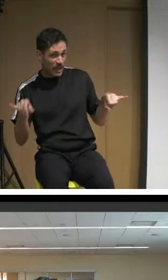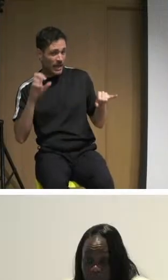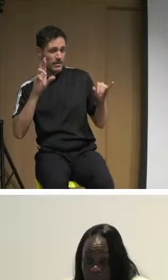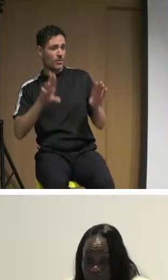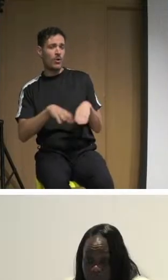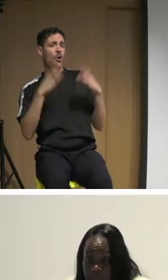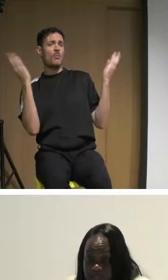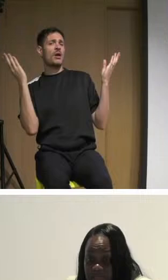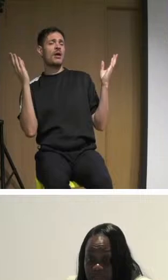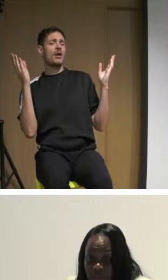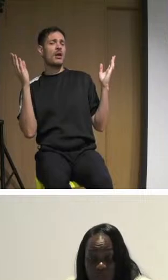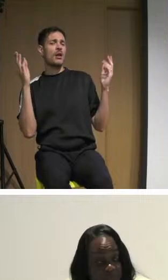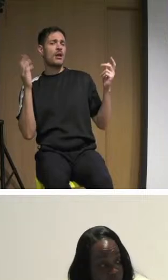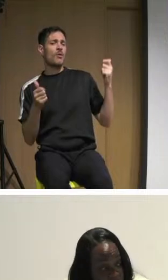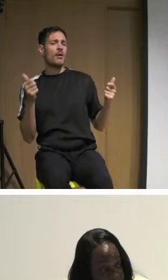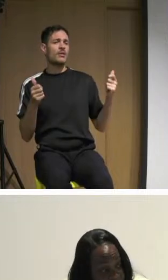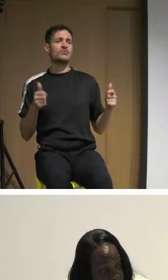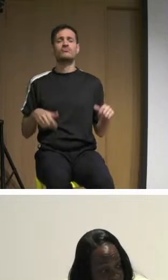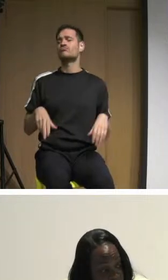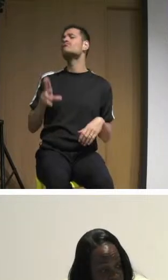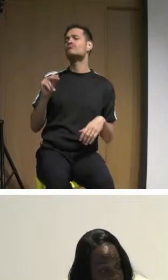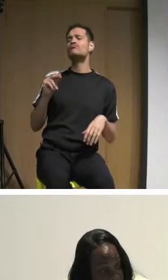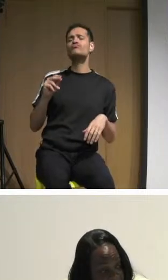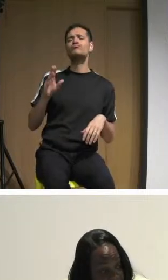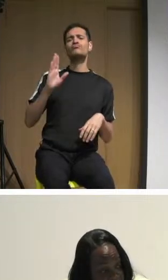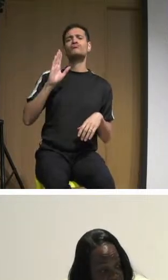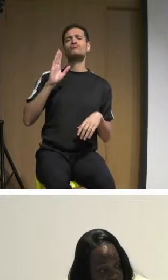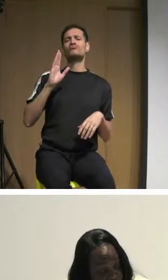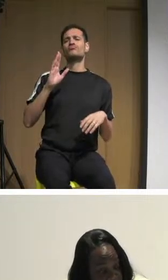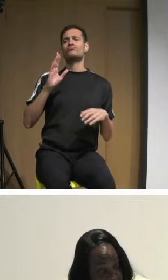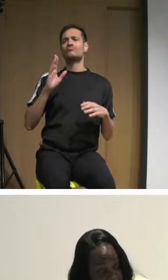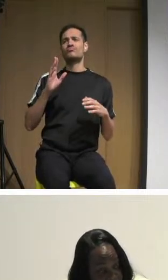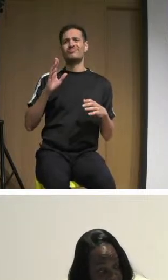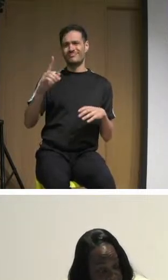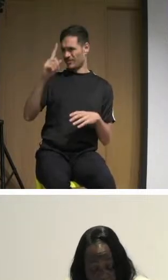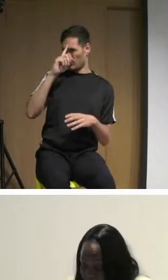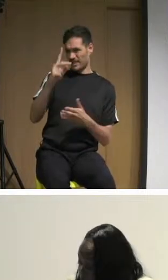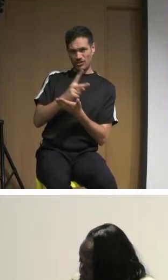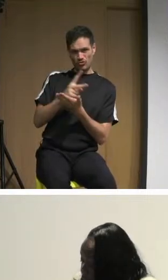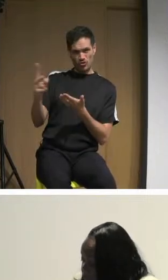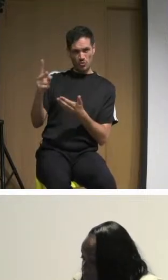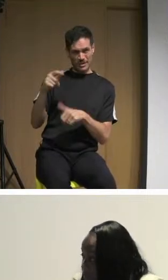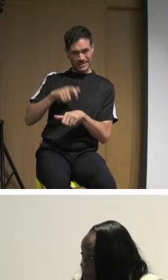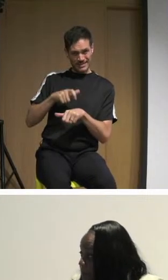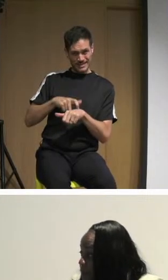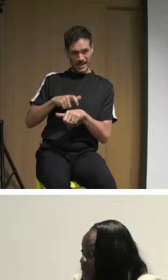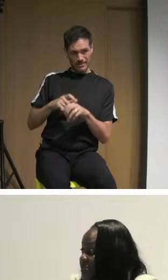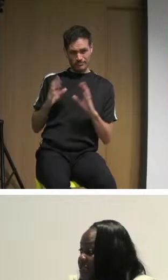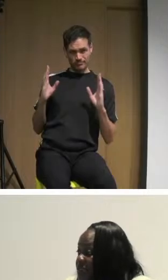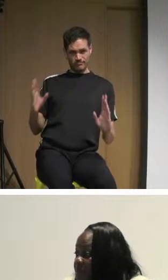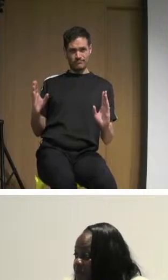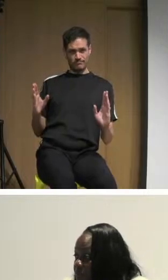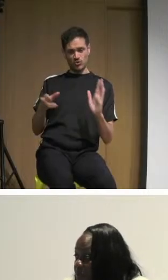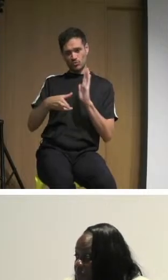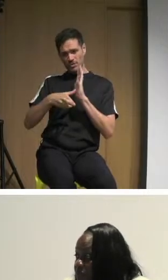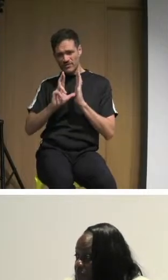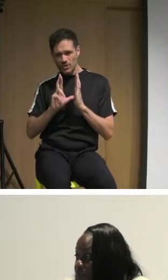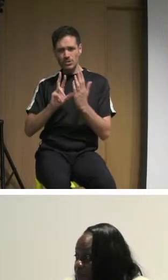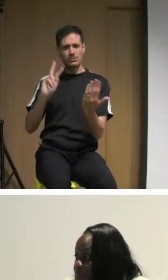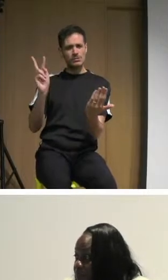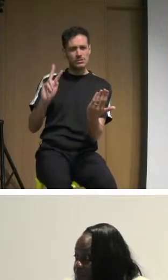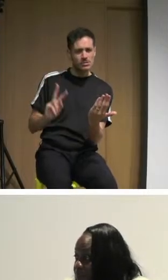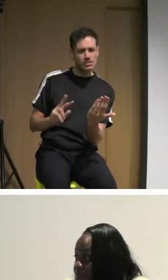No, let's set, what works for everybody else? Does a 2-week time frame work for everyone? Yeah. Is that something that we can